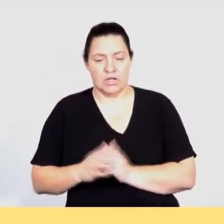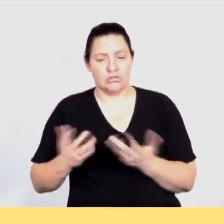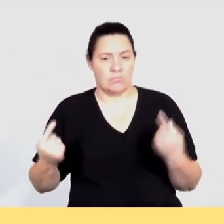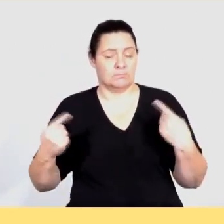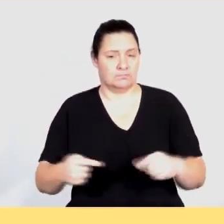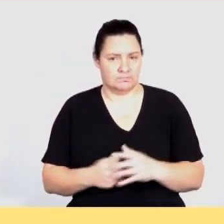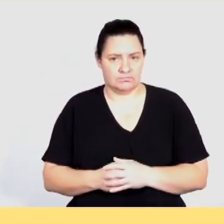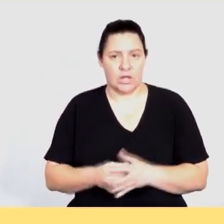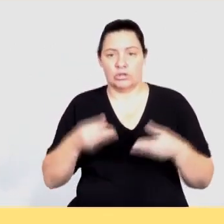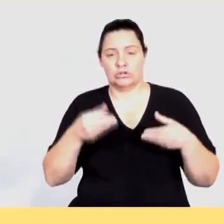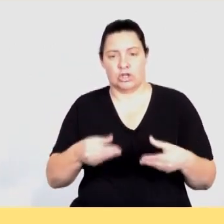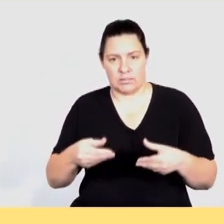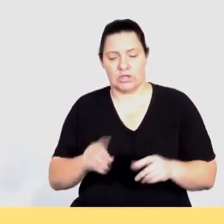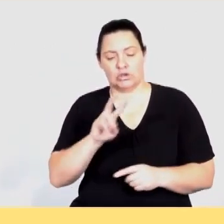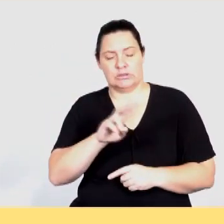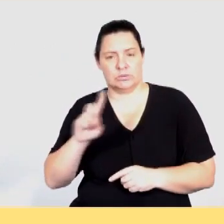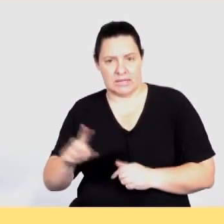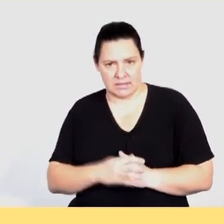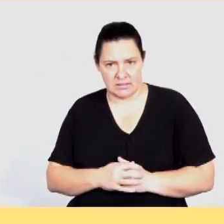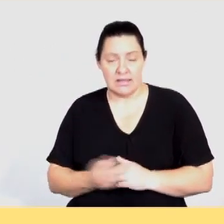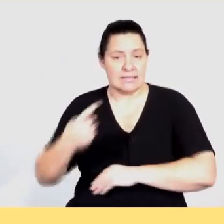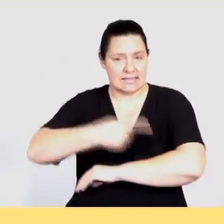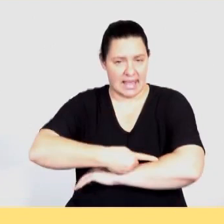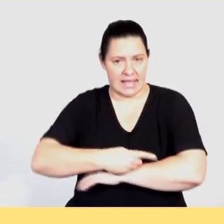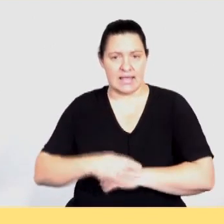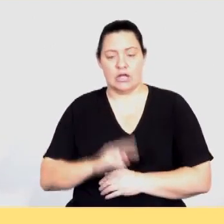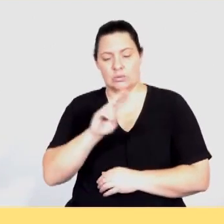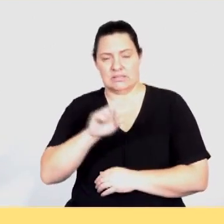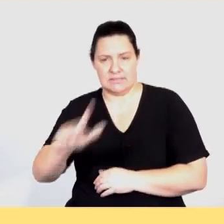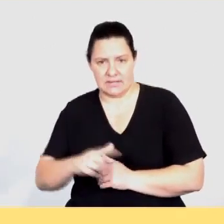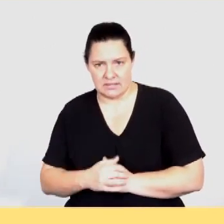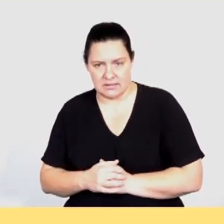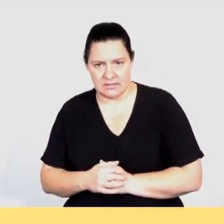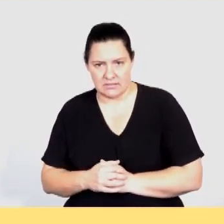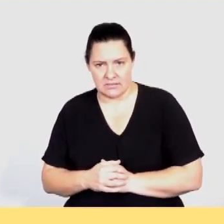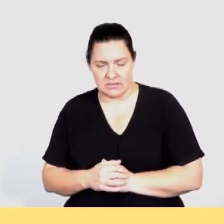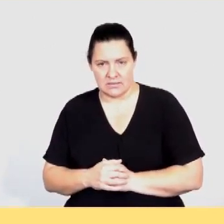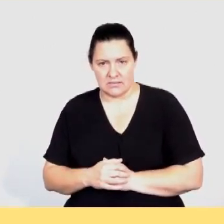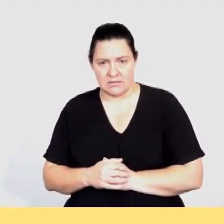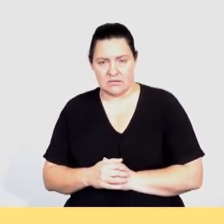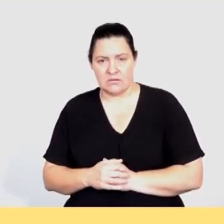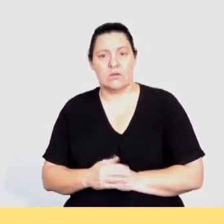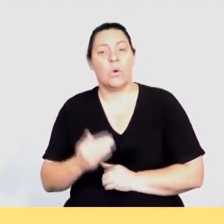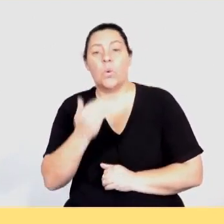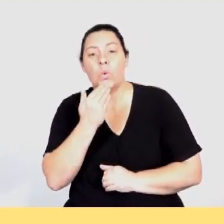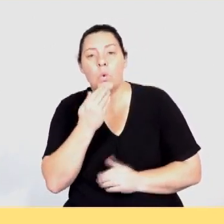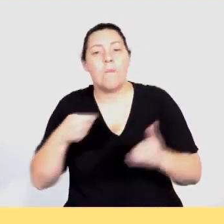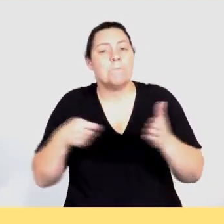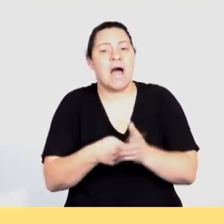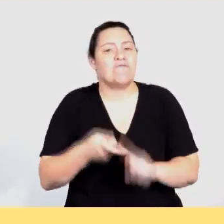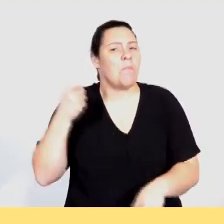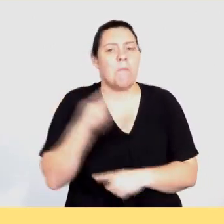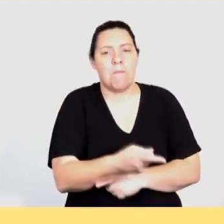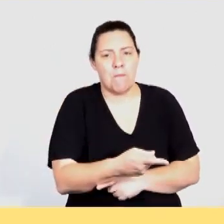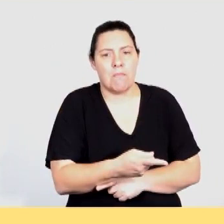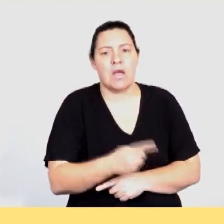14,700. So I'll come here now. Document 21. Day 27. Here. Whom did